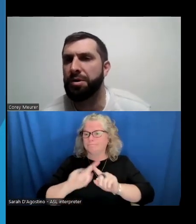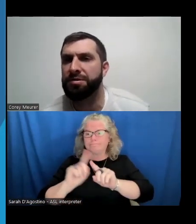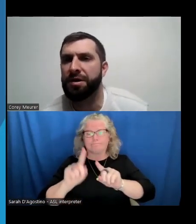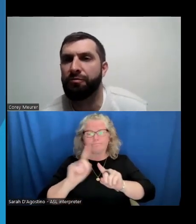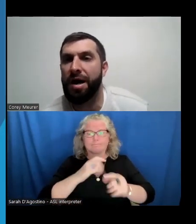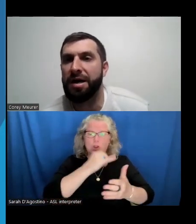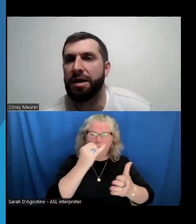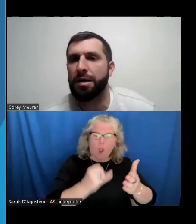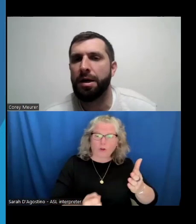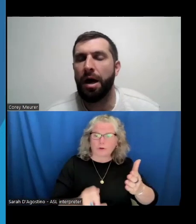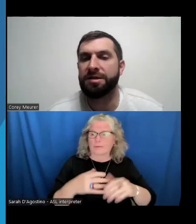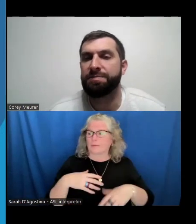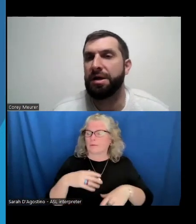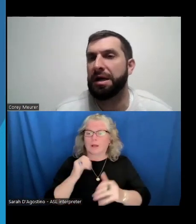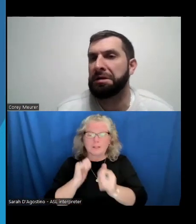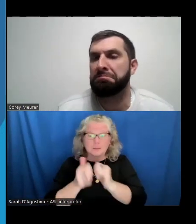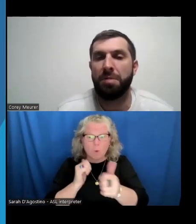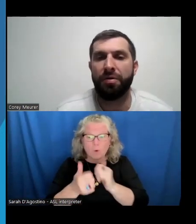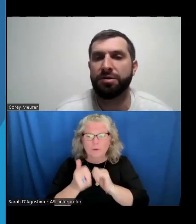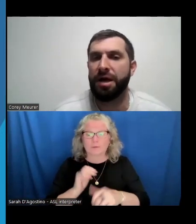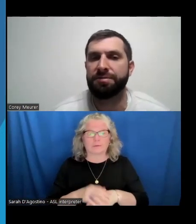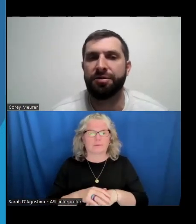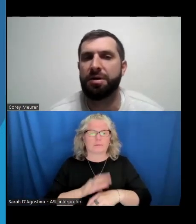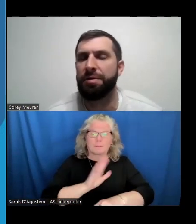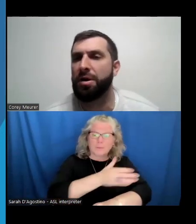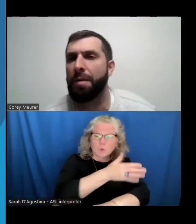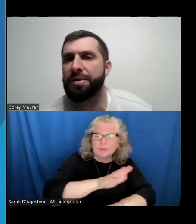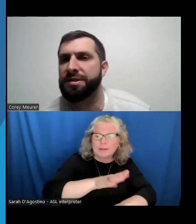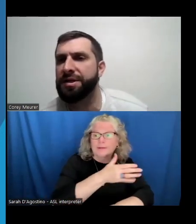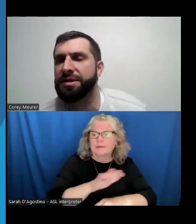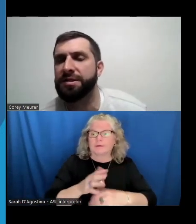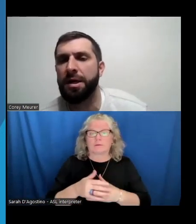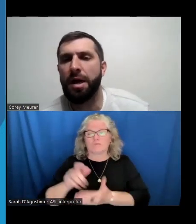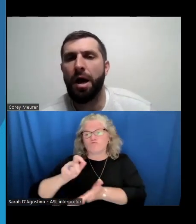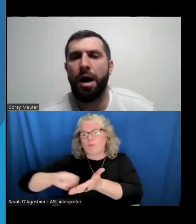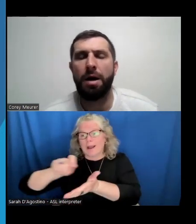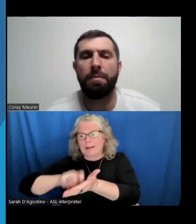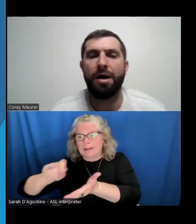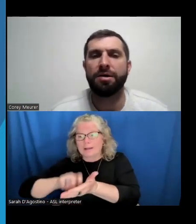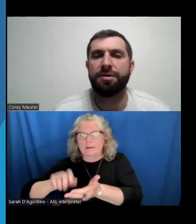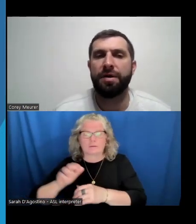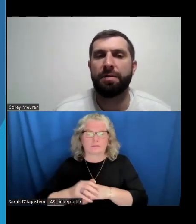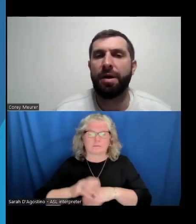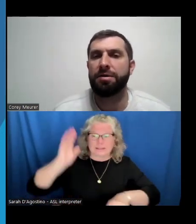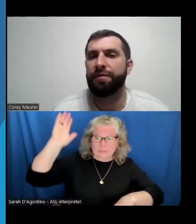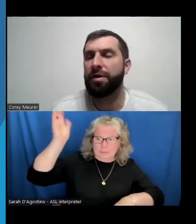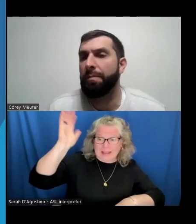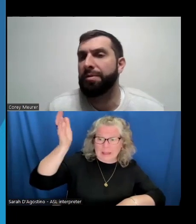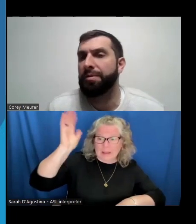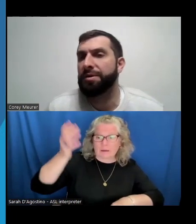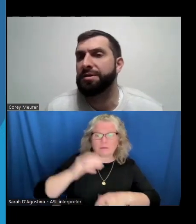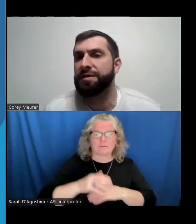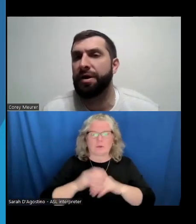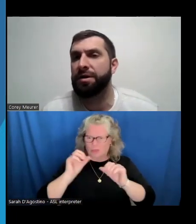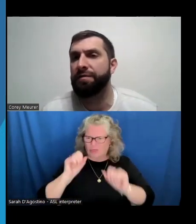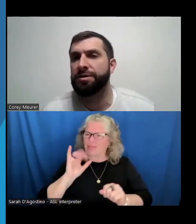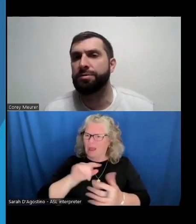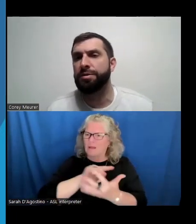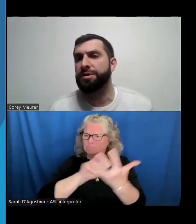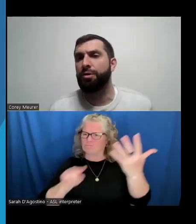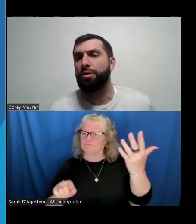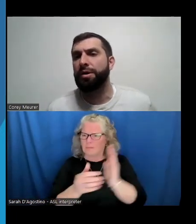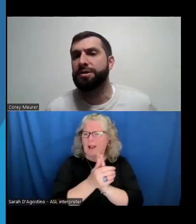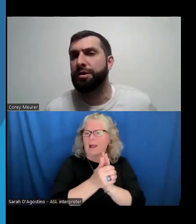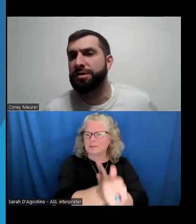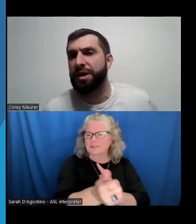sport, music, writing, speaking. Those absolutely can be competencies. I also think about different competencies for